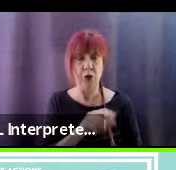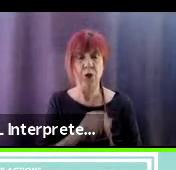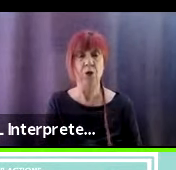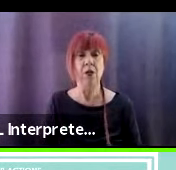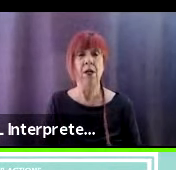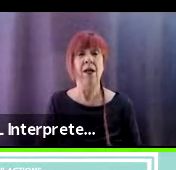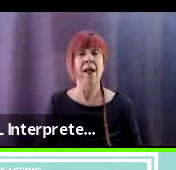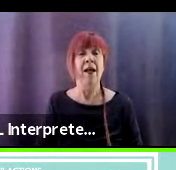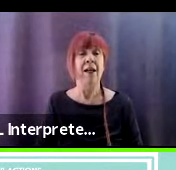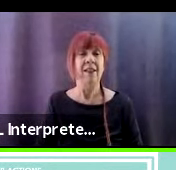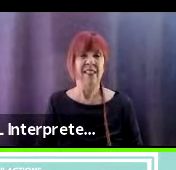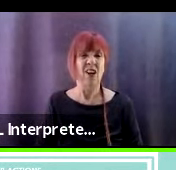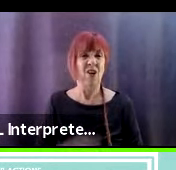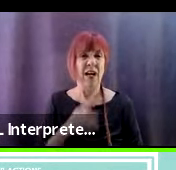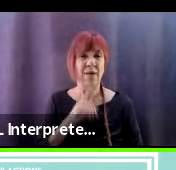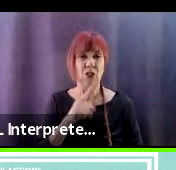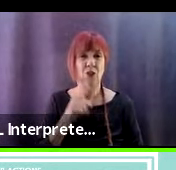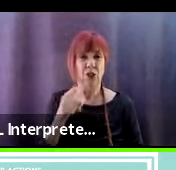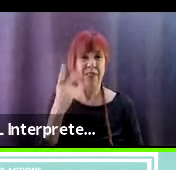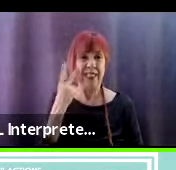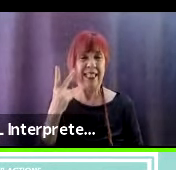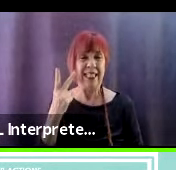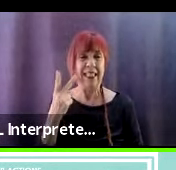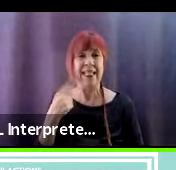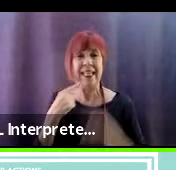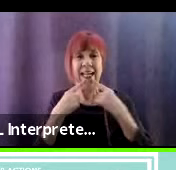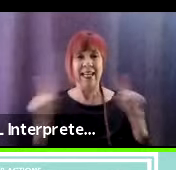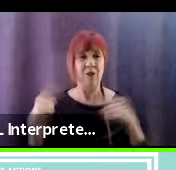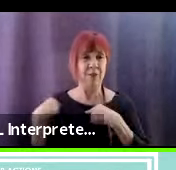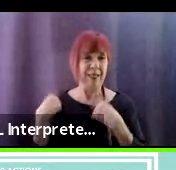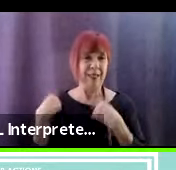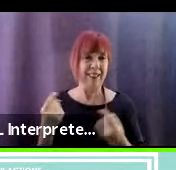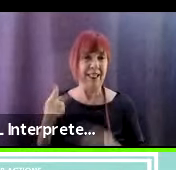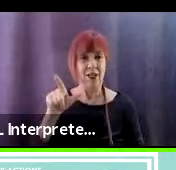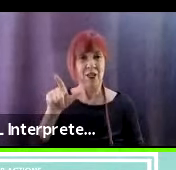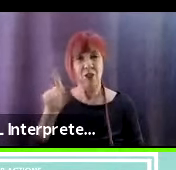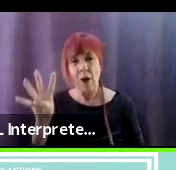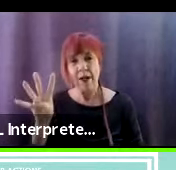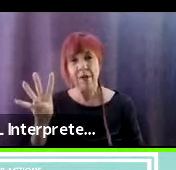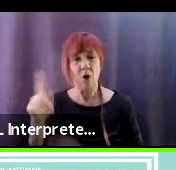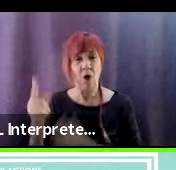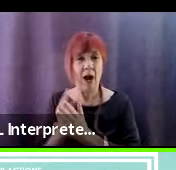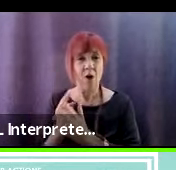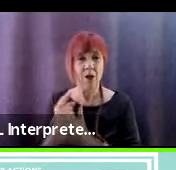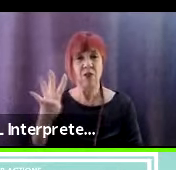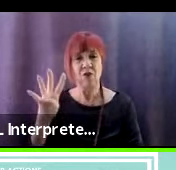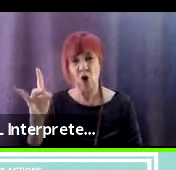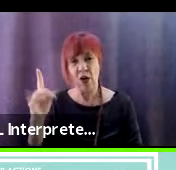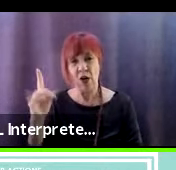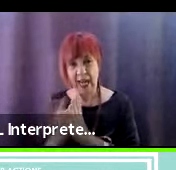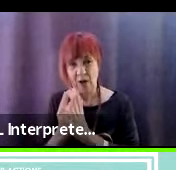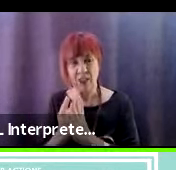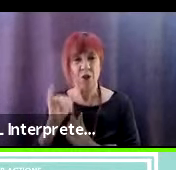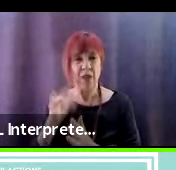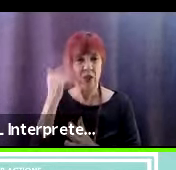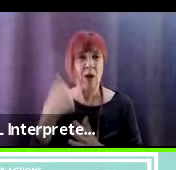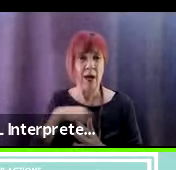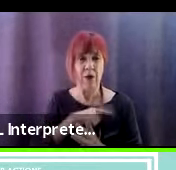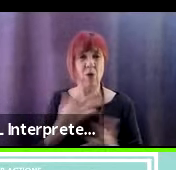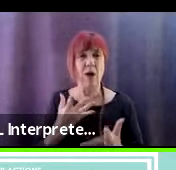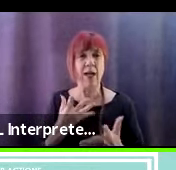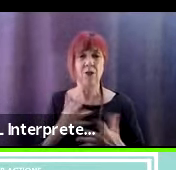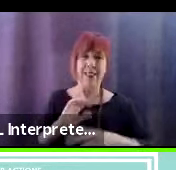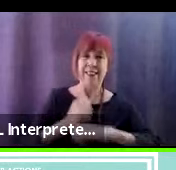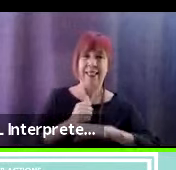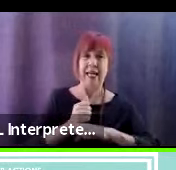over the last 24 to 48 hours, I hope it makes more sense that we wanted to be able to share this really incredible progress. I think